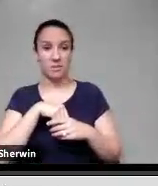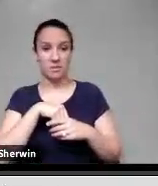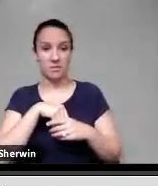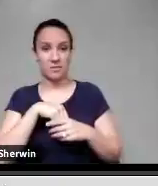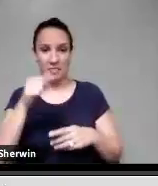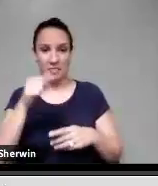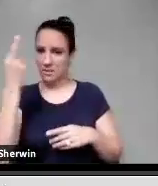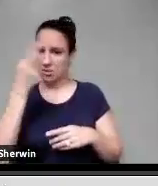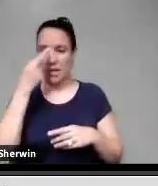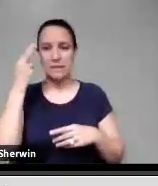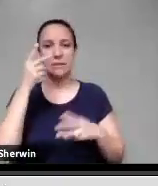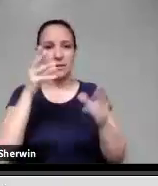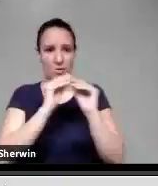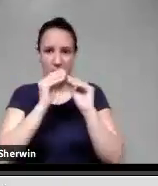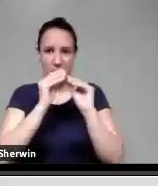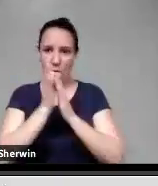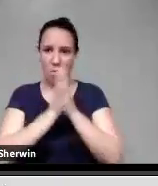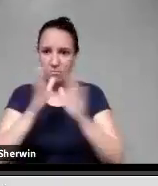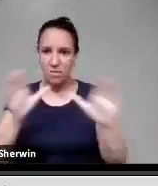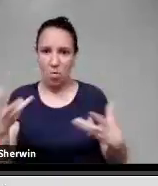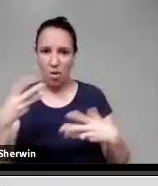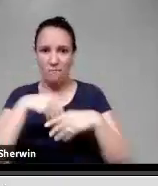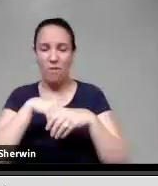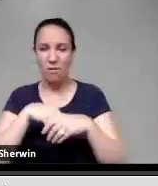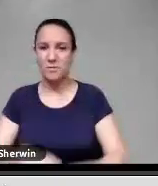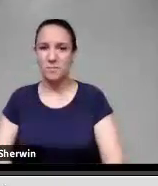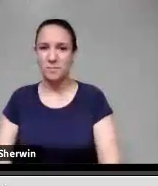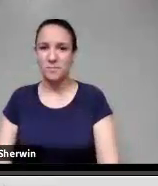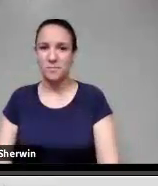they'll be more engaged in it.